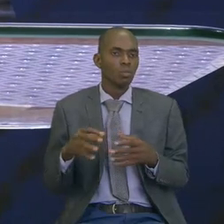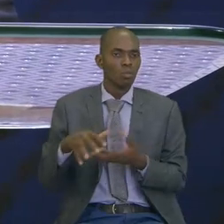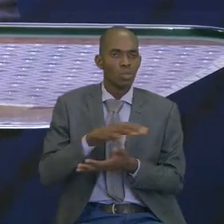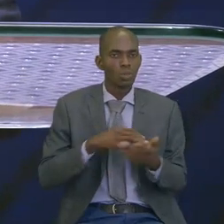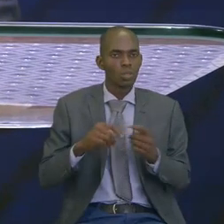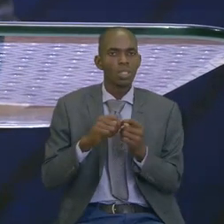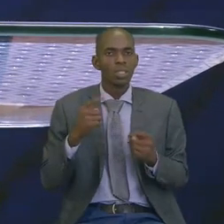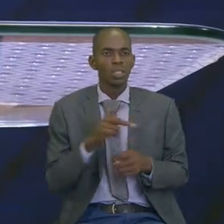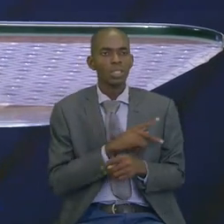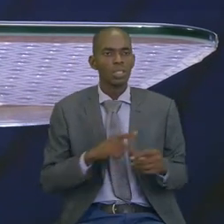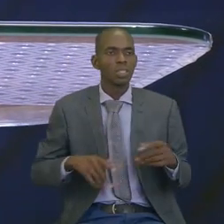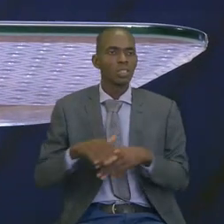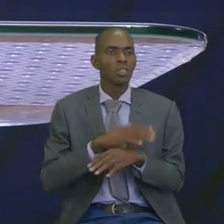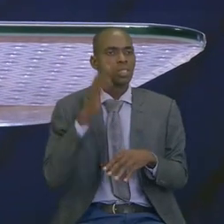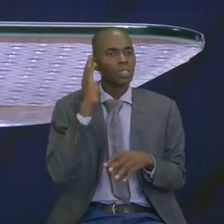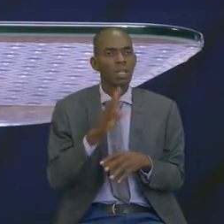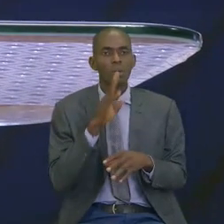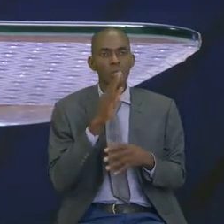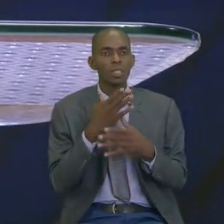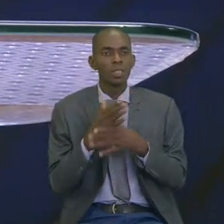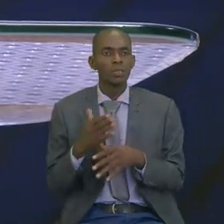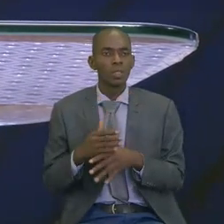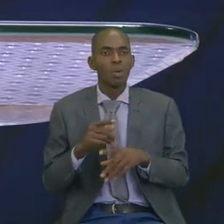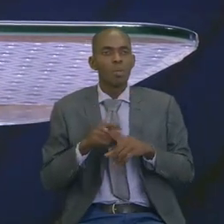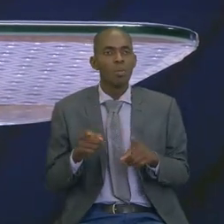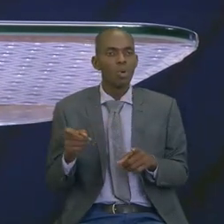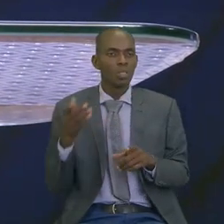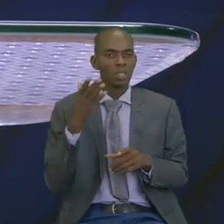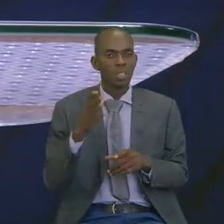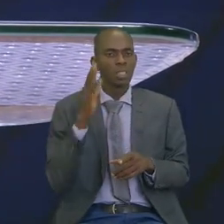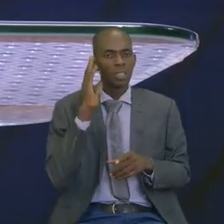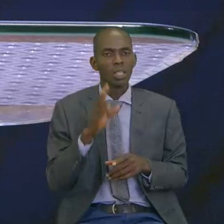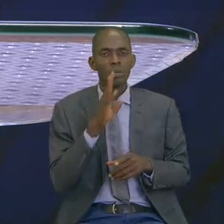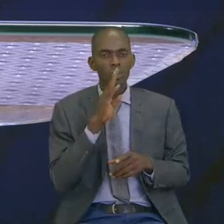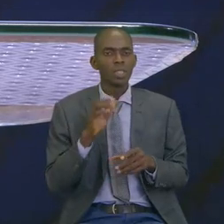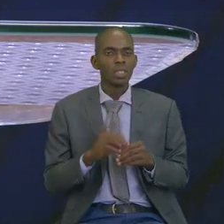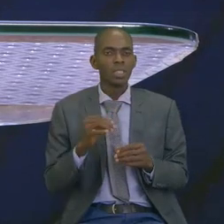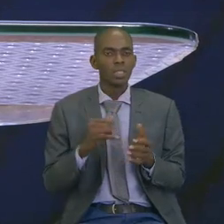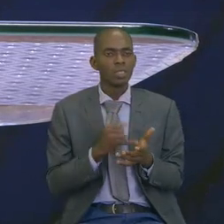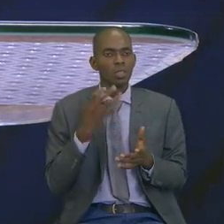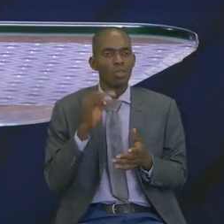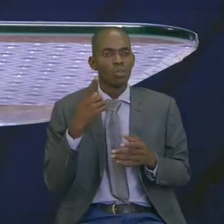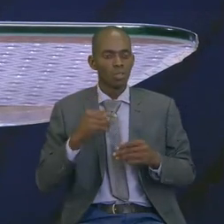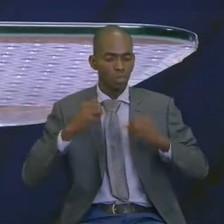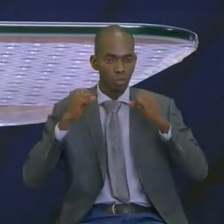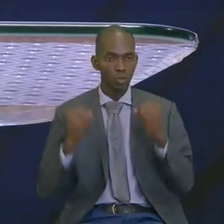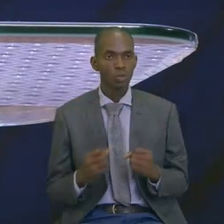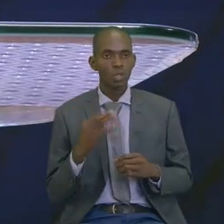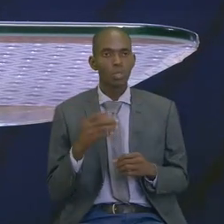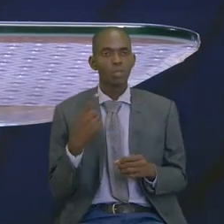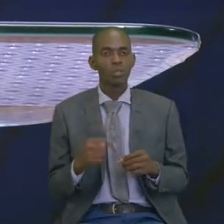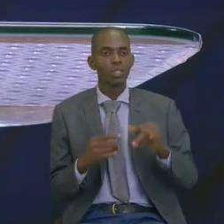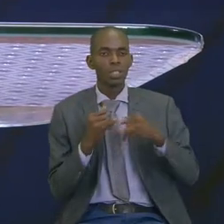be divided, but there shall be in each of the strength of the iron, and for